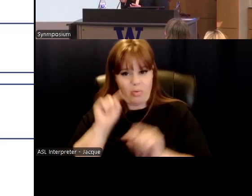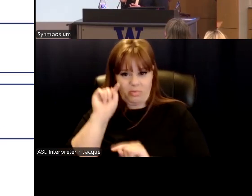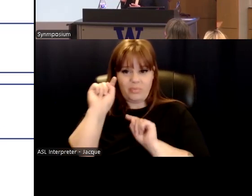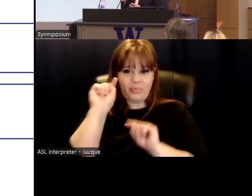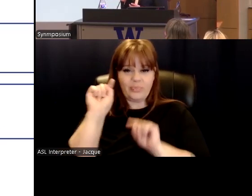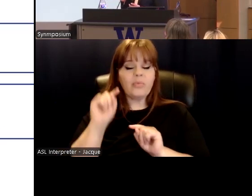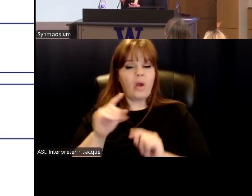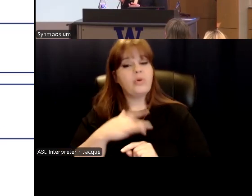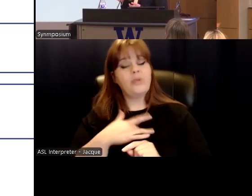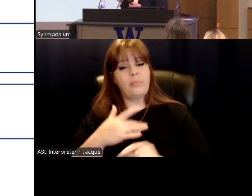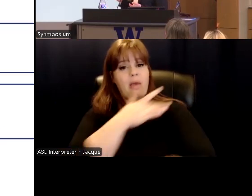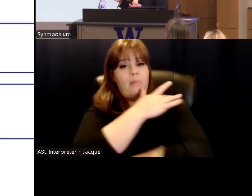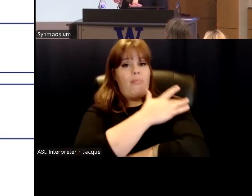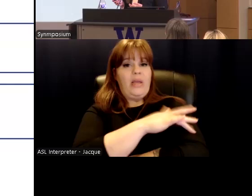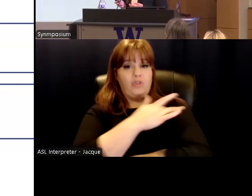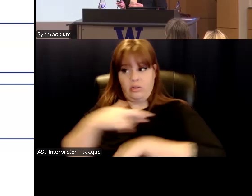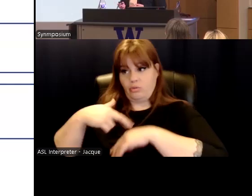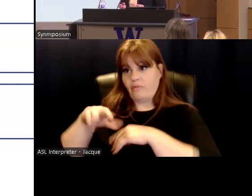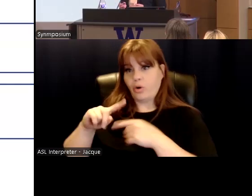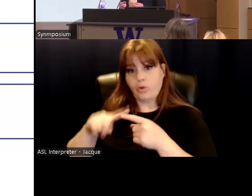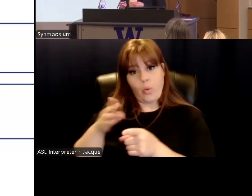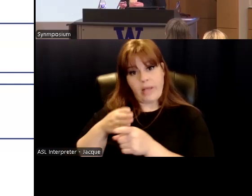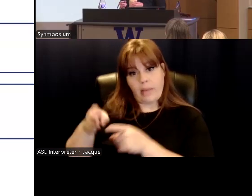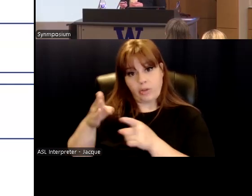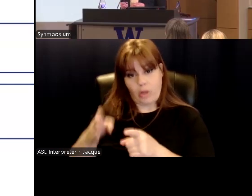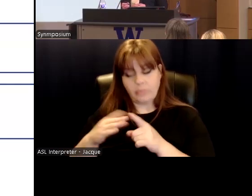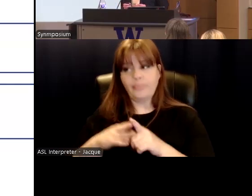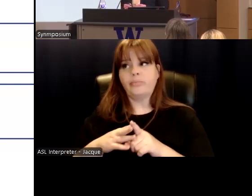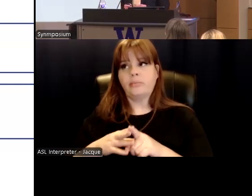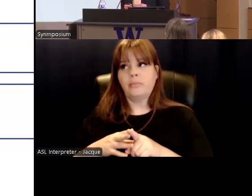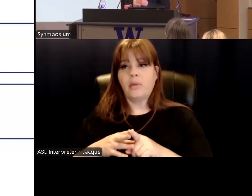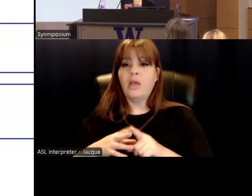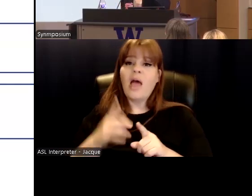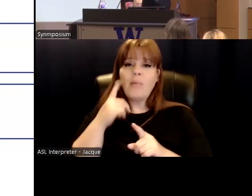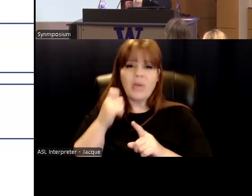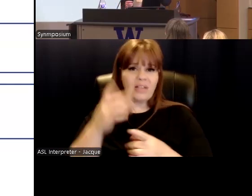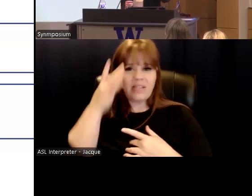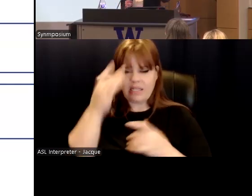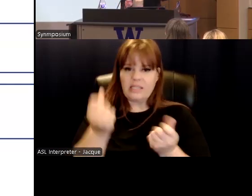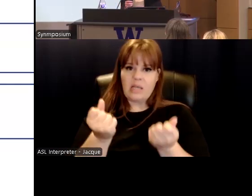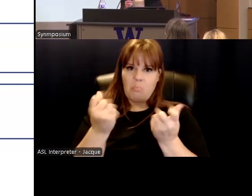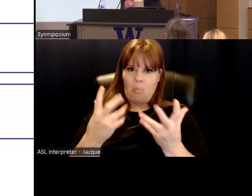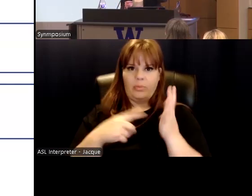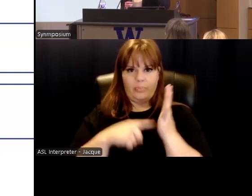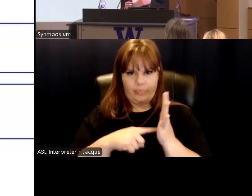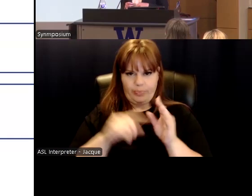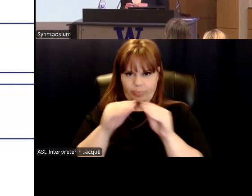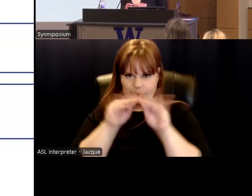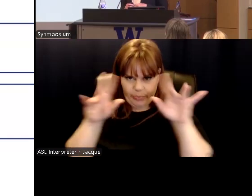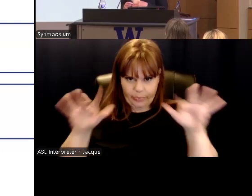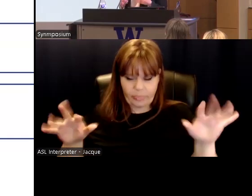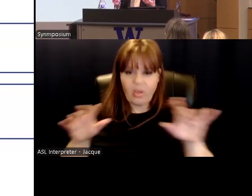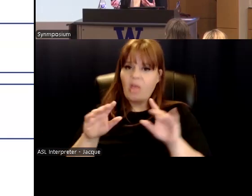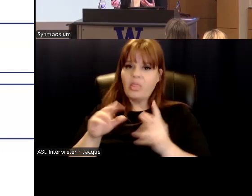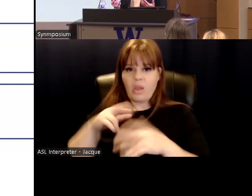is then referred to subspecialists, and as this is a multisystemic disease, oftentimes they're referred to multiple